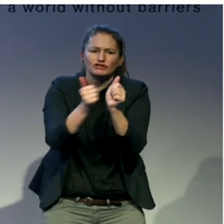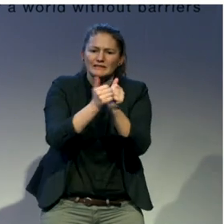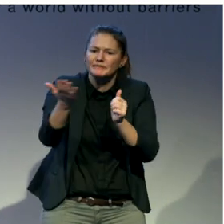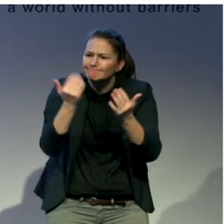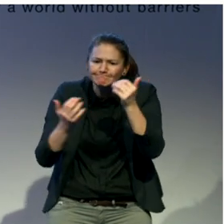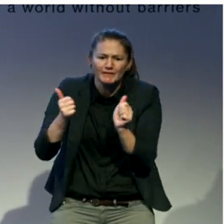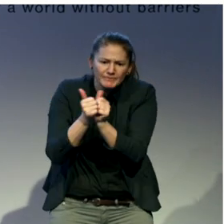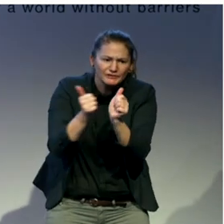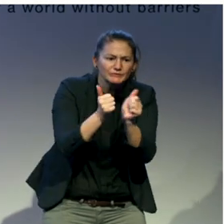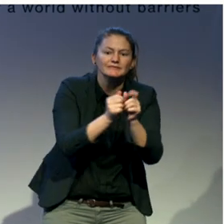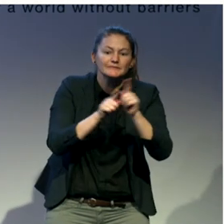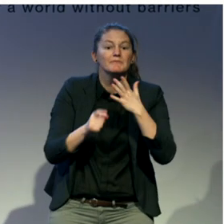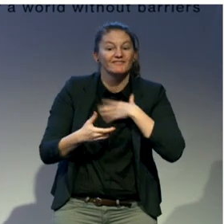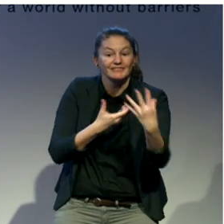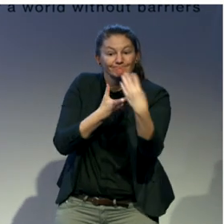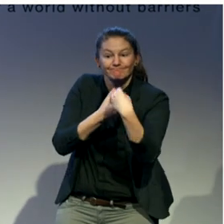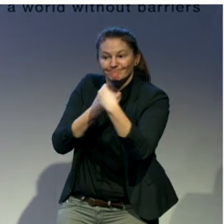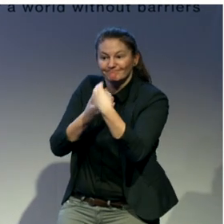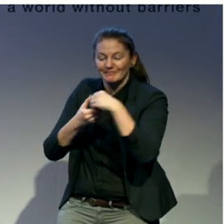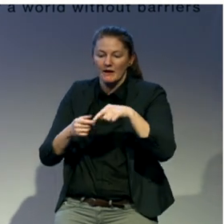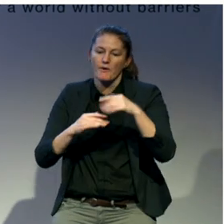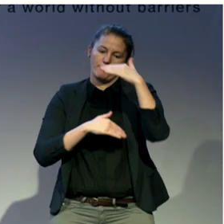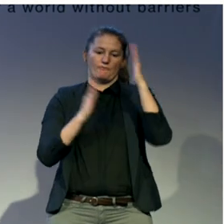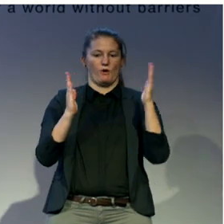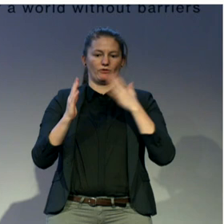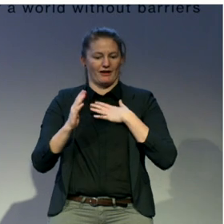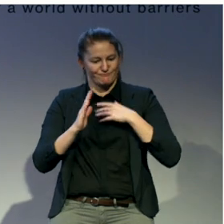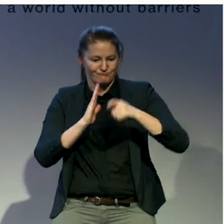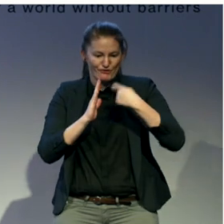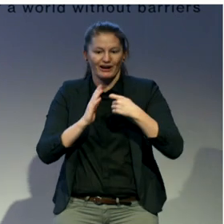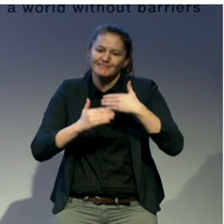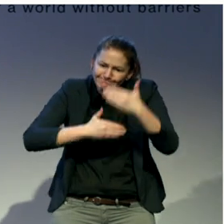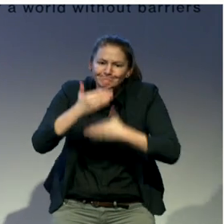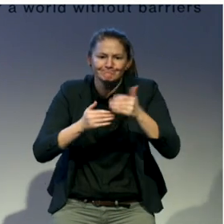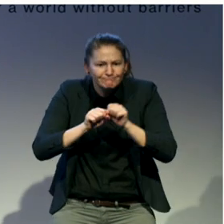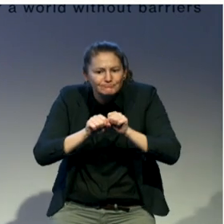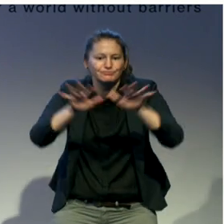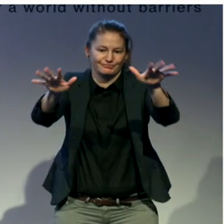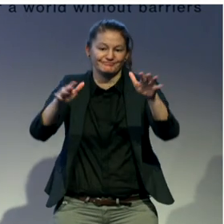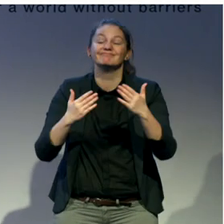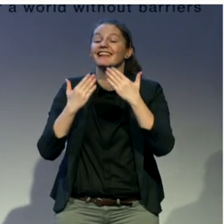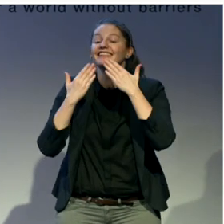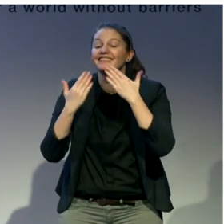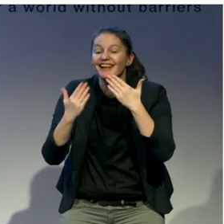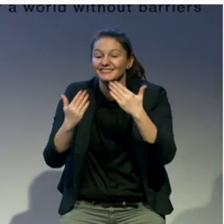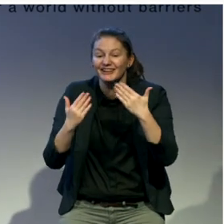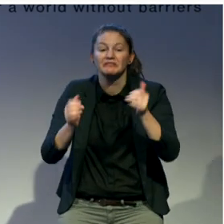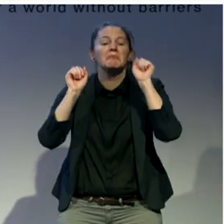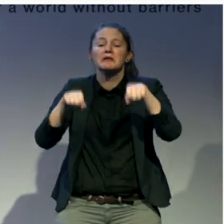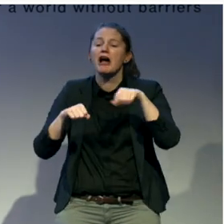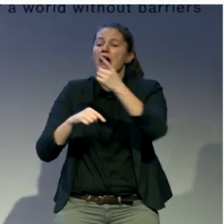model. We want to thank you, and you can meet us outside after this lecture. Thank you.